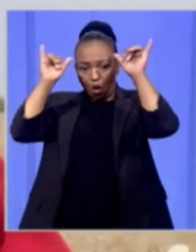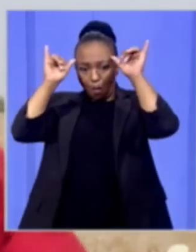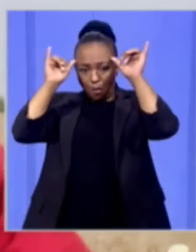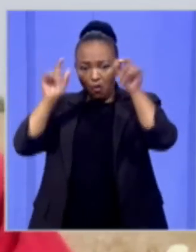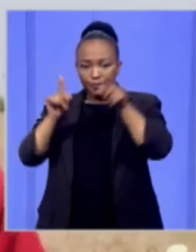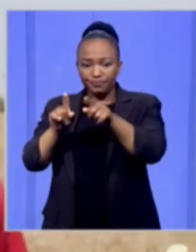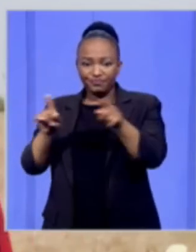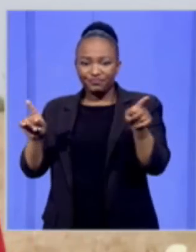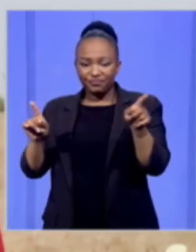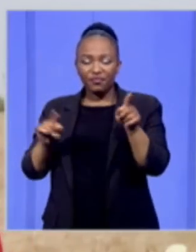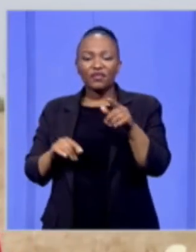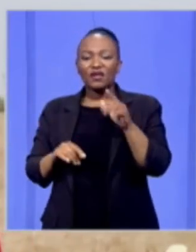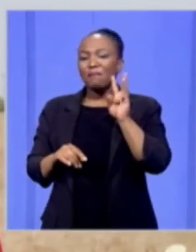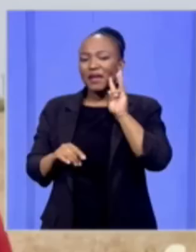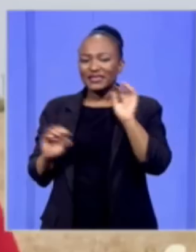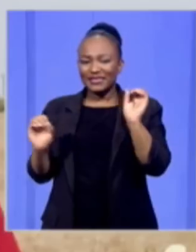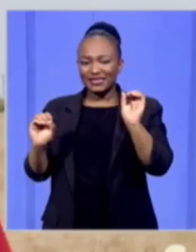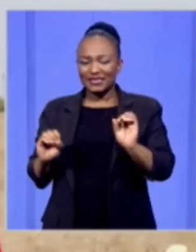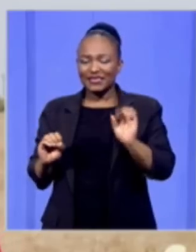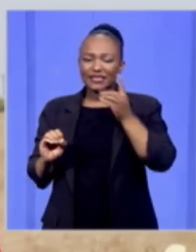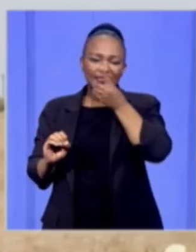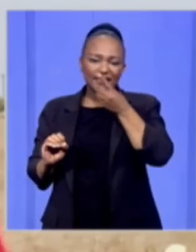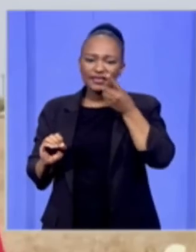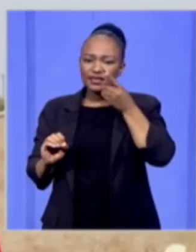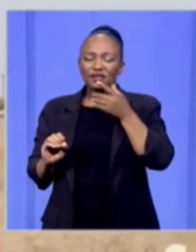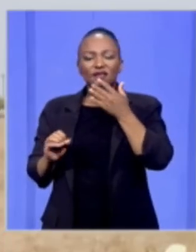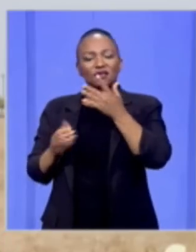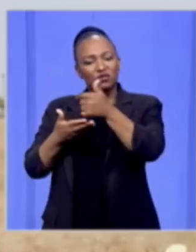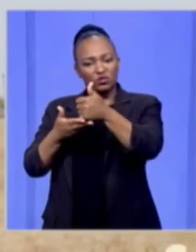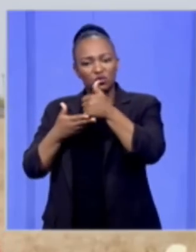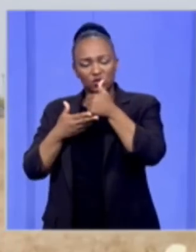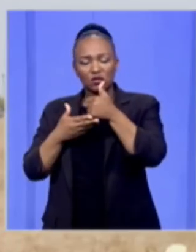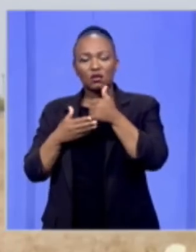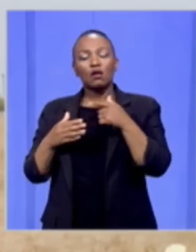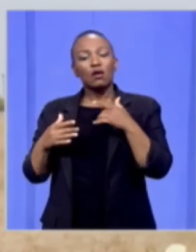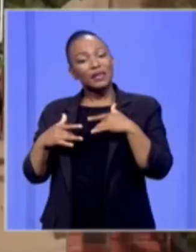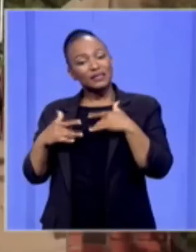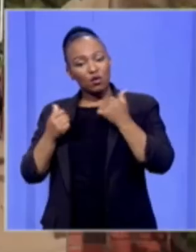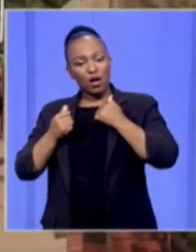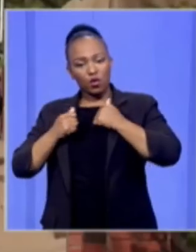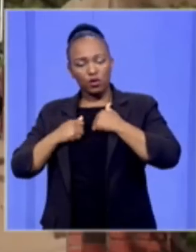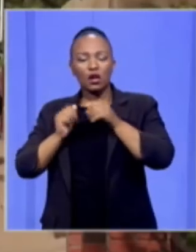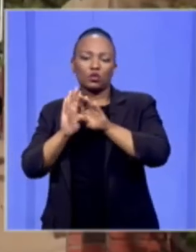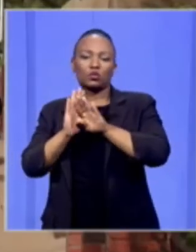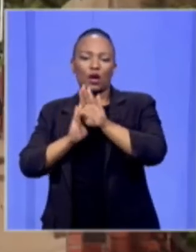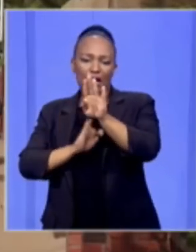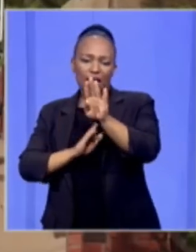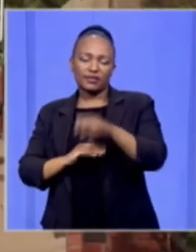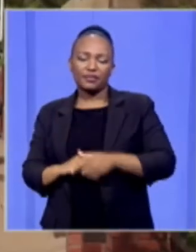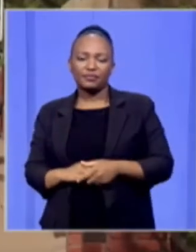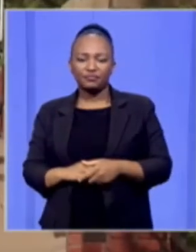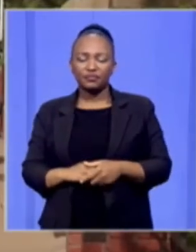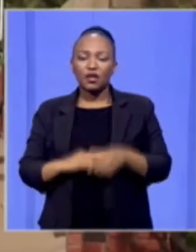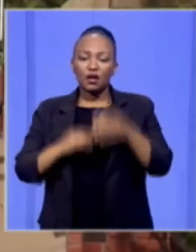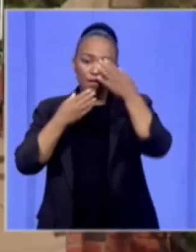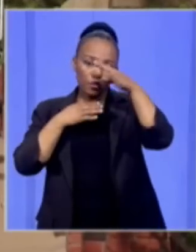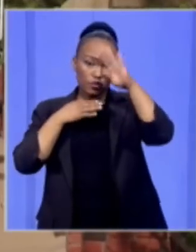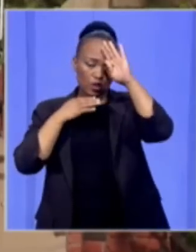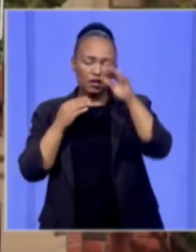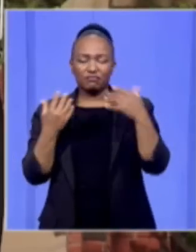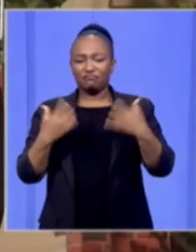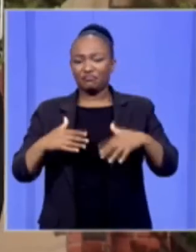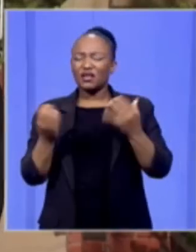re se re thuswe ka tsone. So go tsena go tla go tokahatsa matshelo a rona ka kwa. Batswana ka diketekete tsa bona ba solofela